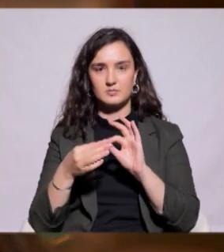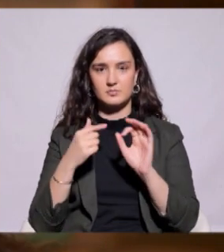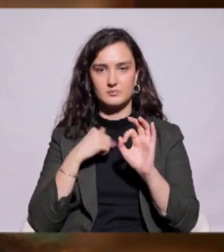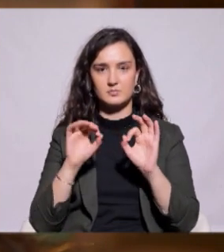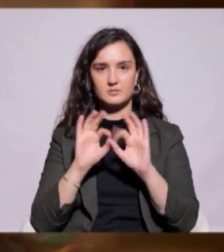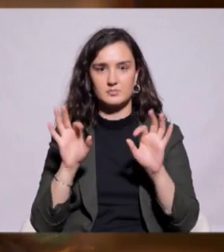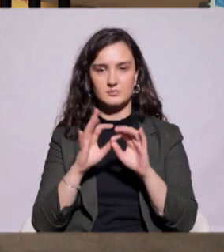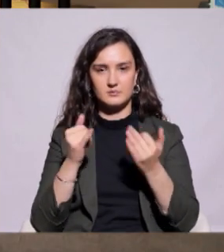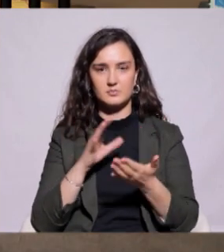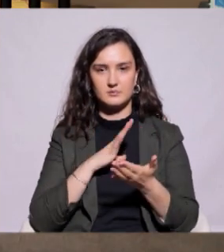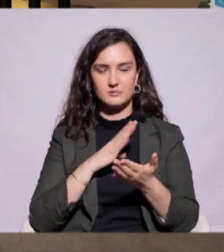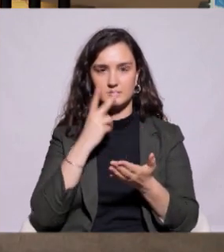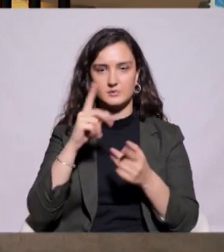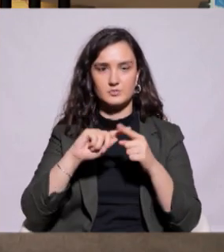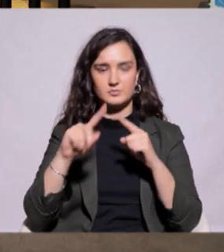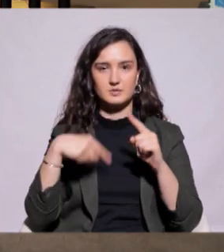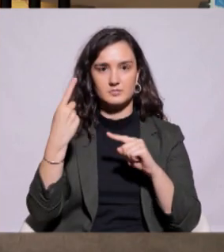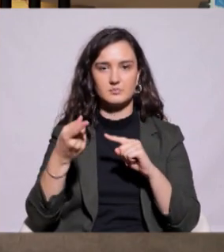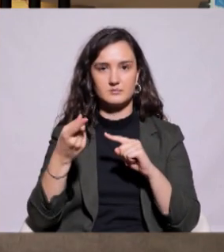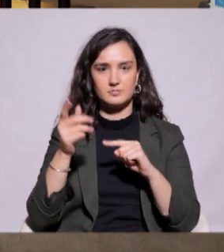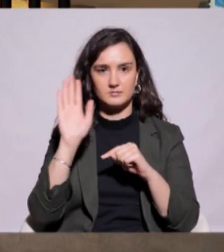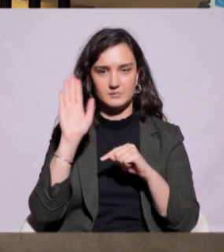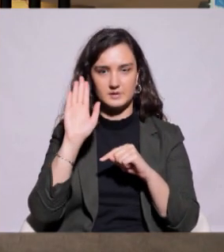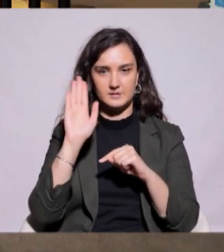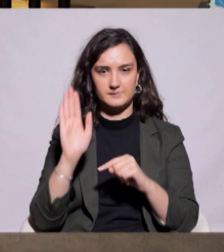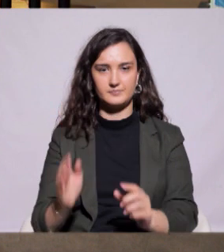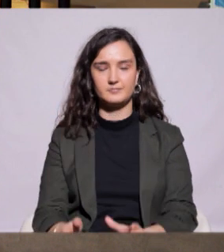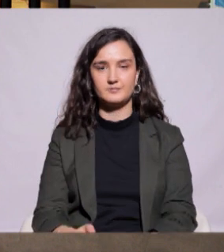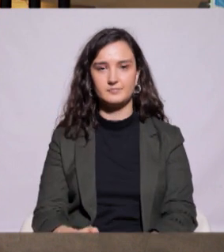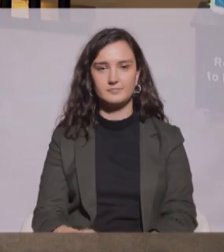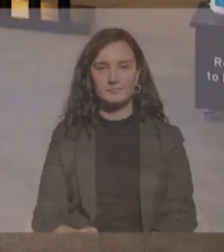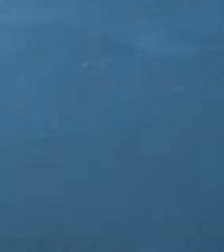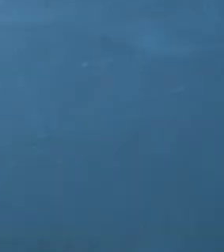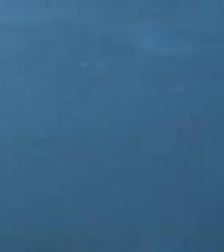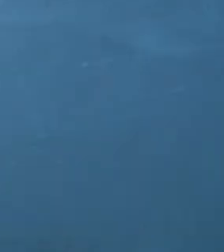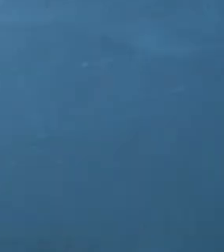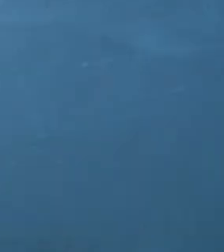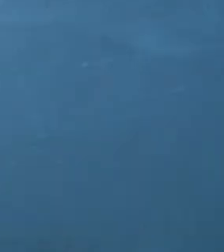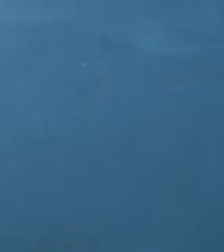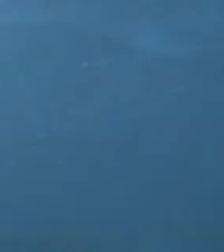have taught you today. See you next time. Bye. Goodbye.